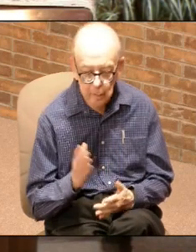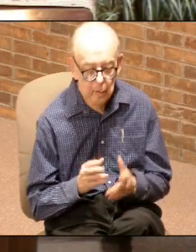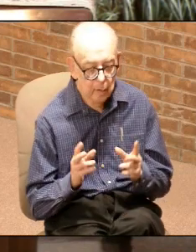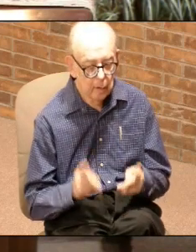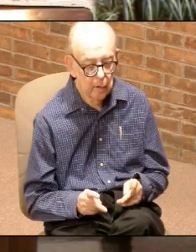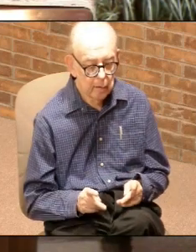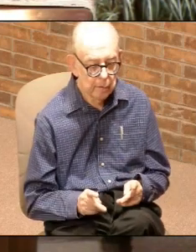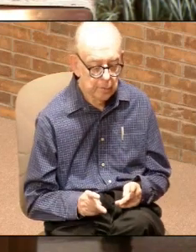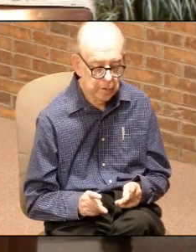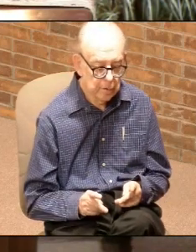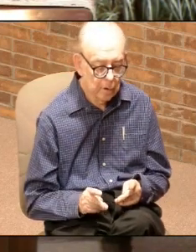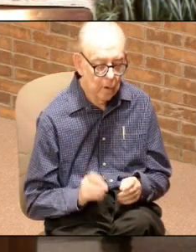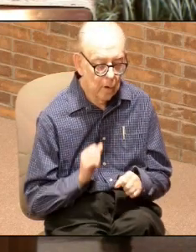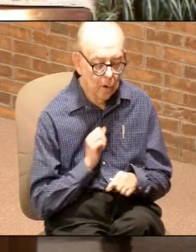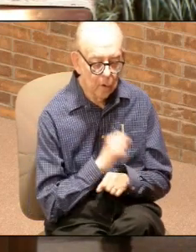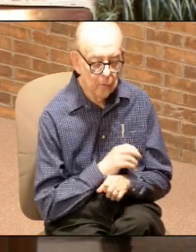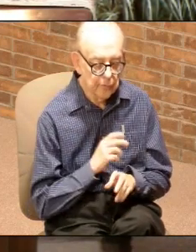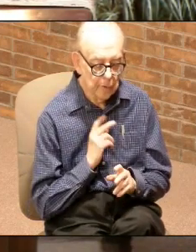Somebody can overpower you.